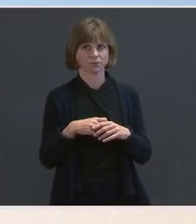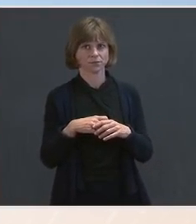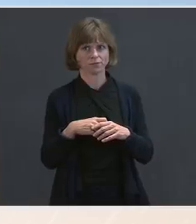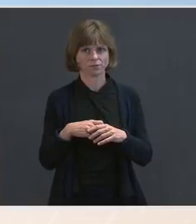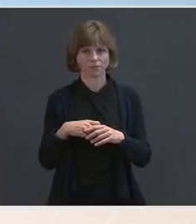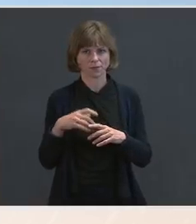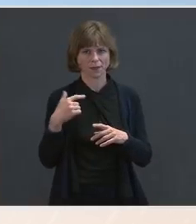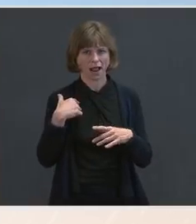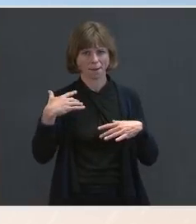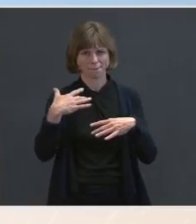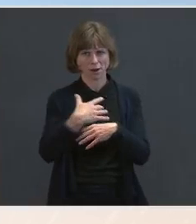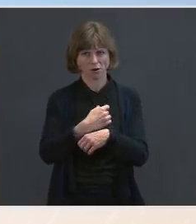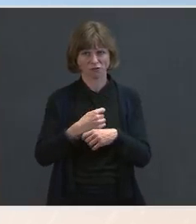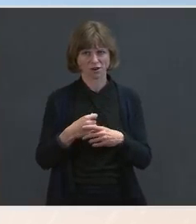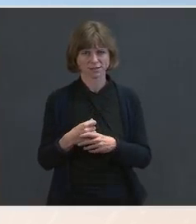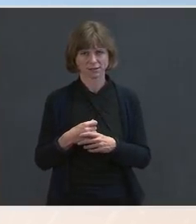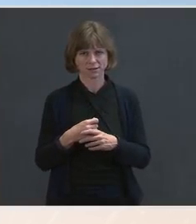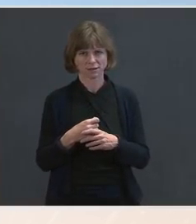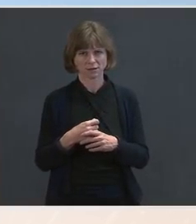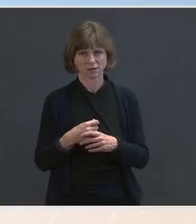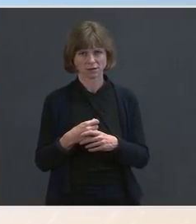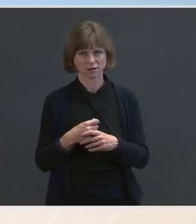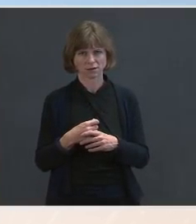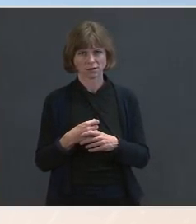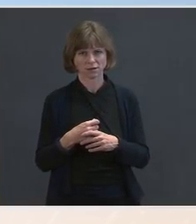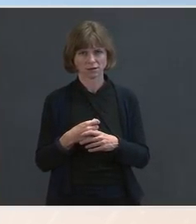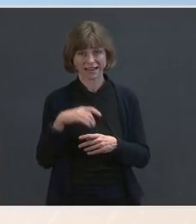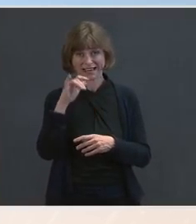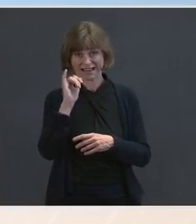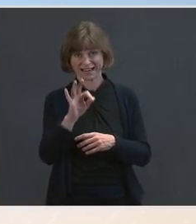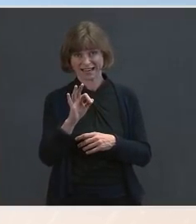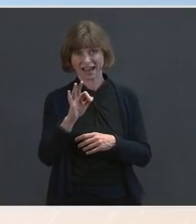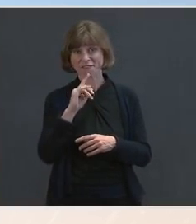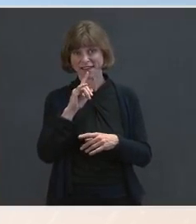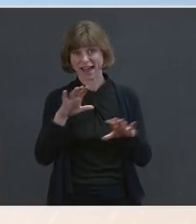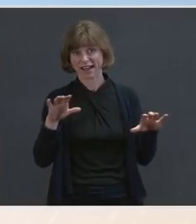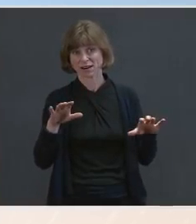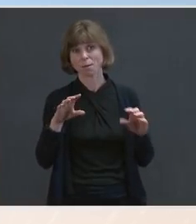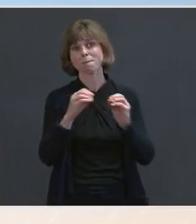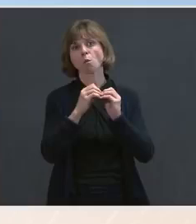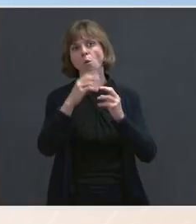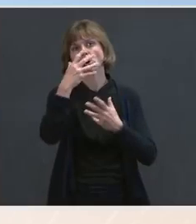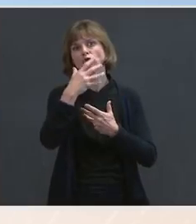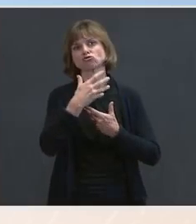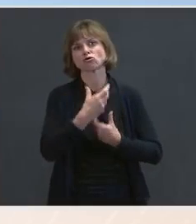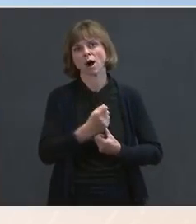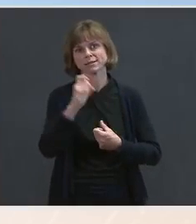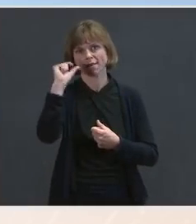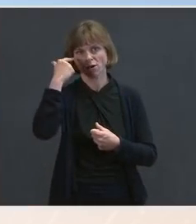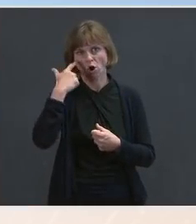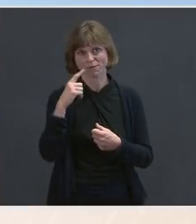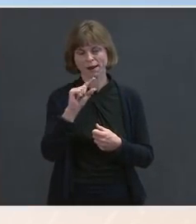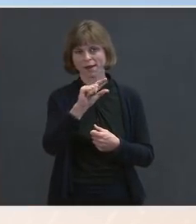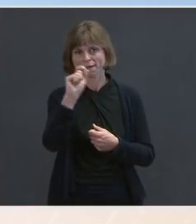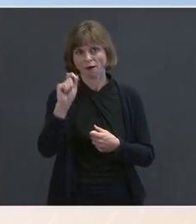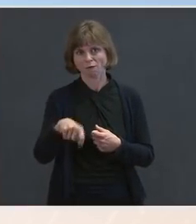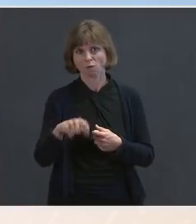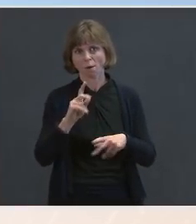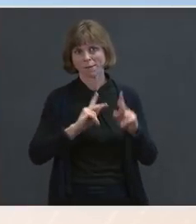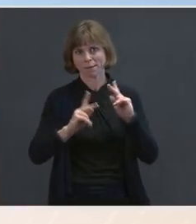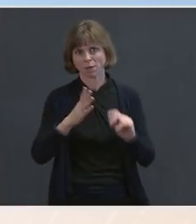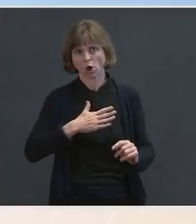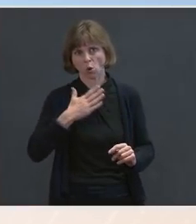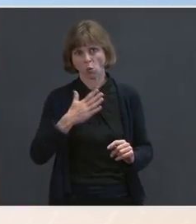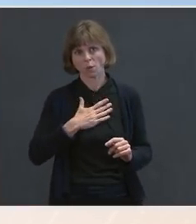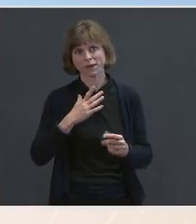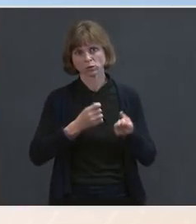this, that the idea being that if they get this done, there will be more trust in government, and if there's more trust in government, therefore, people will be willing to get